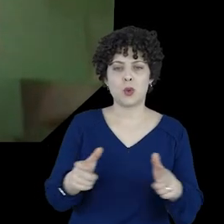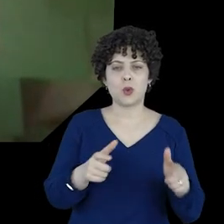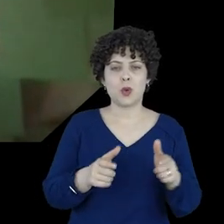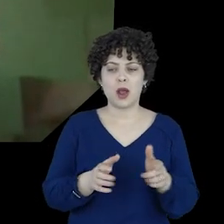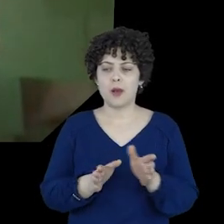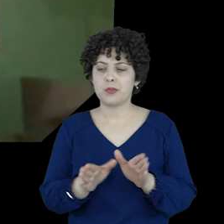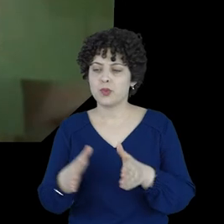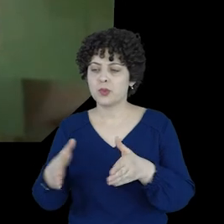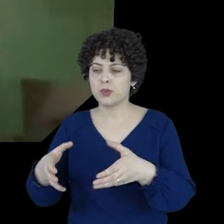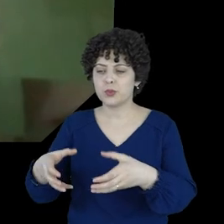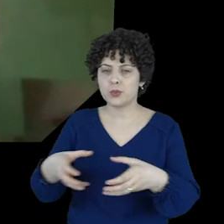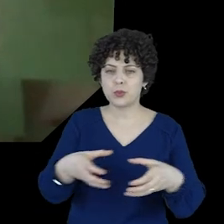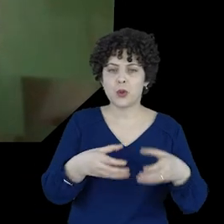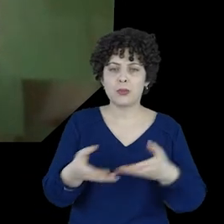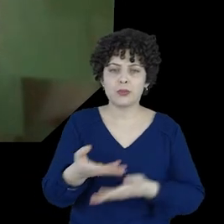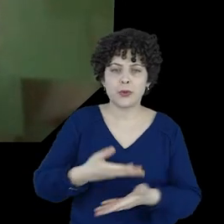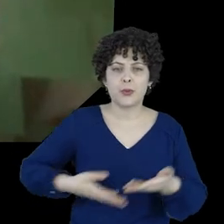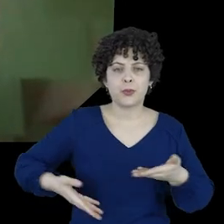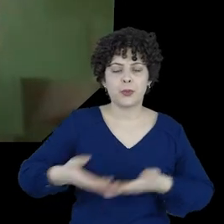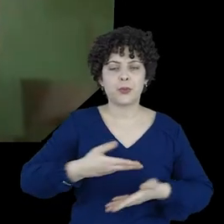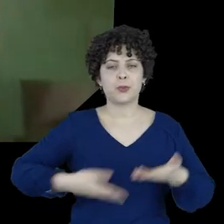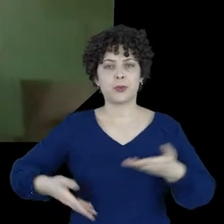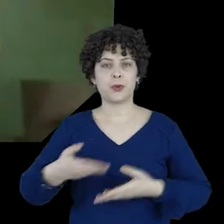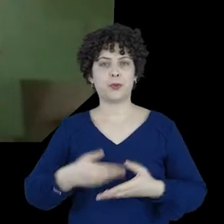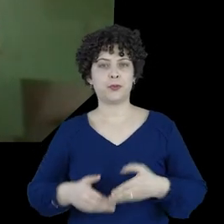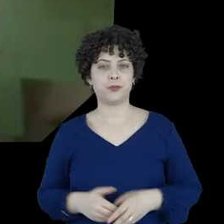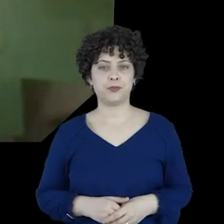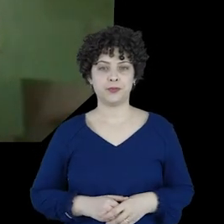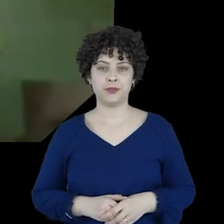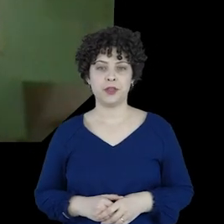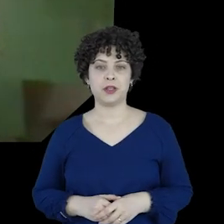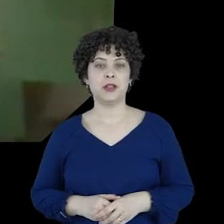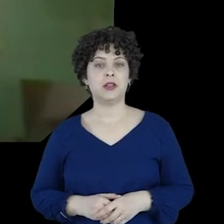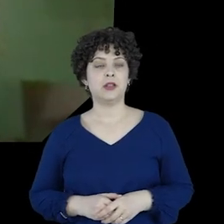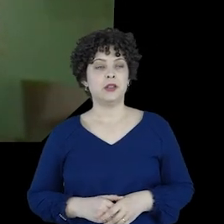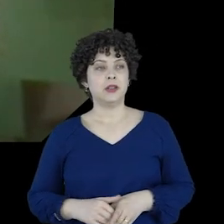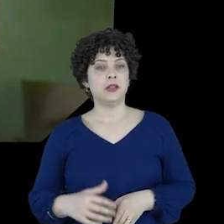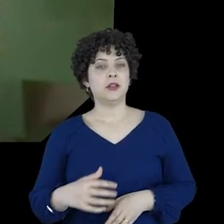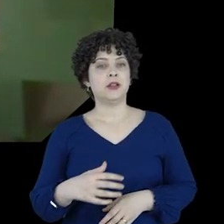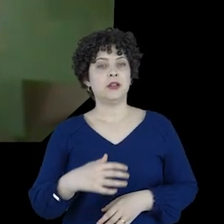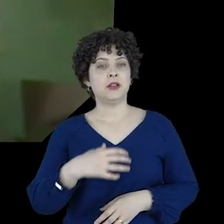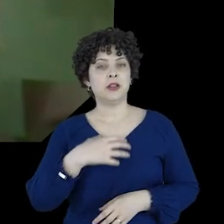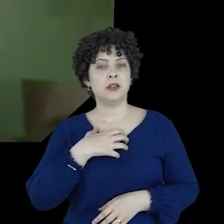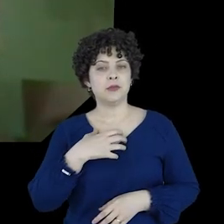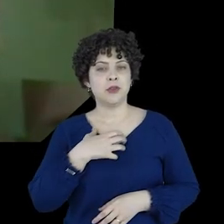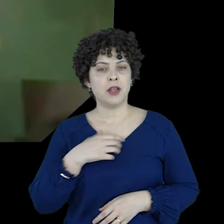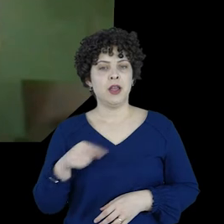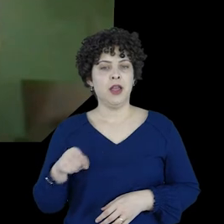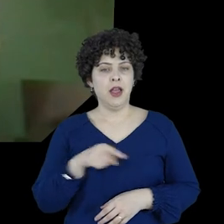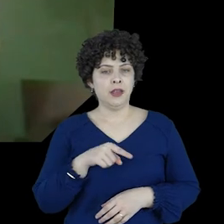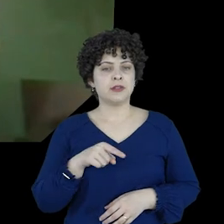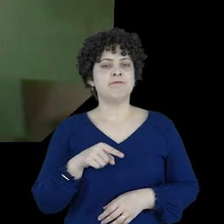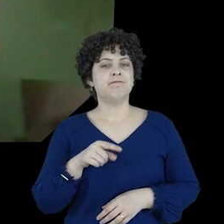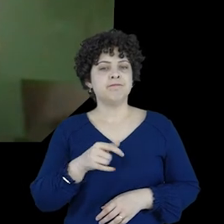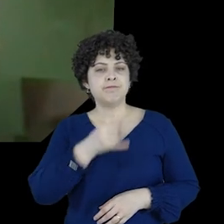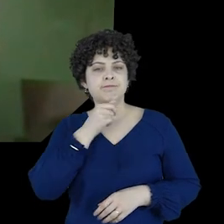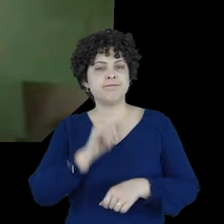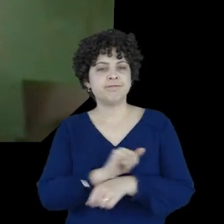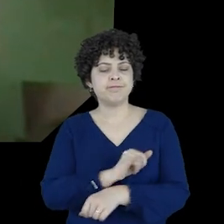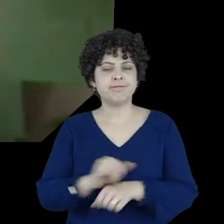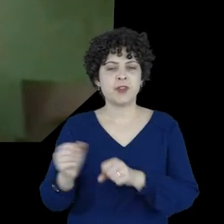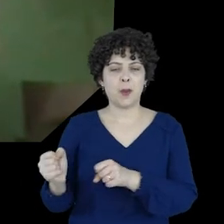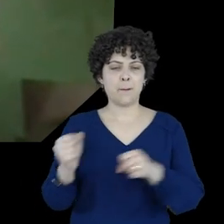the local language of the various audience that we engage with. And we feel that that will be one of the ways